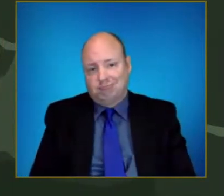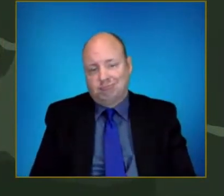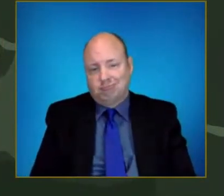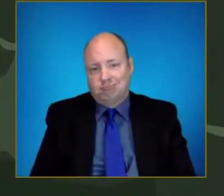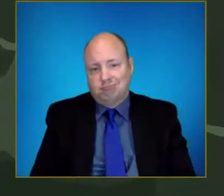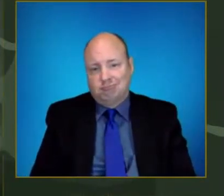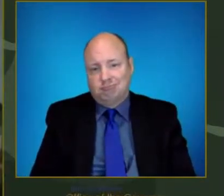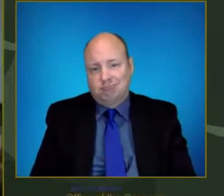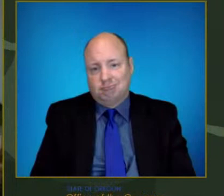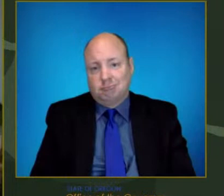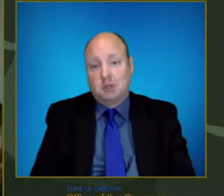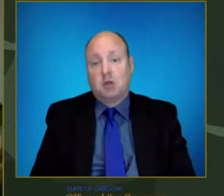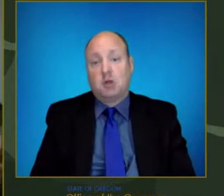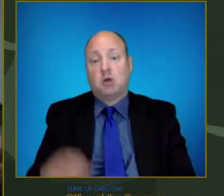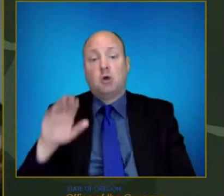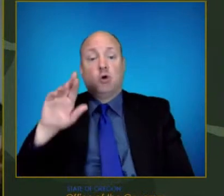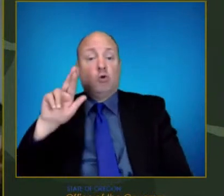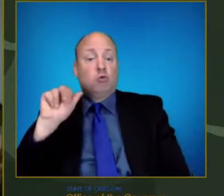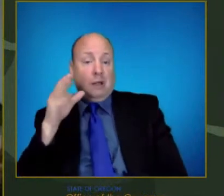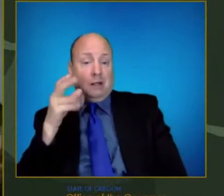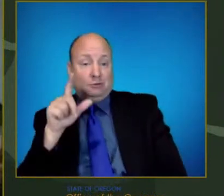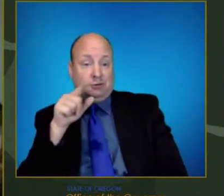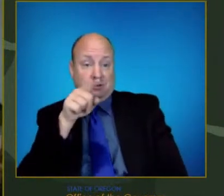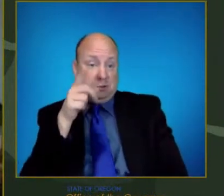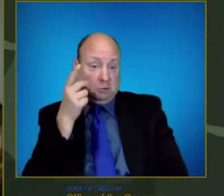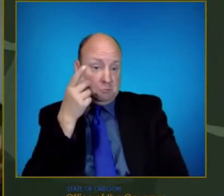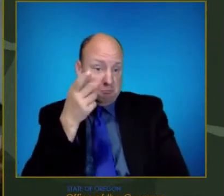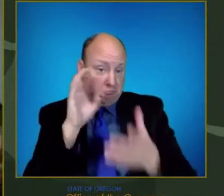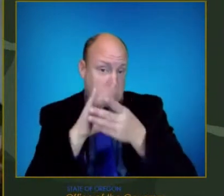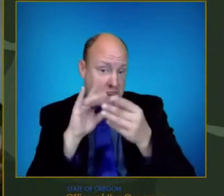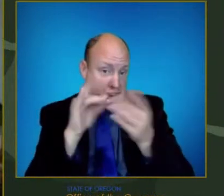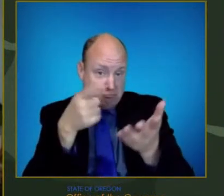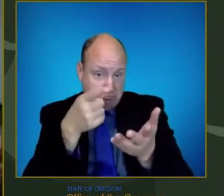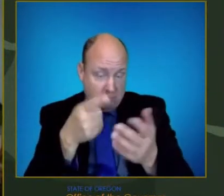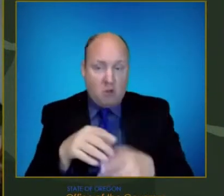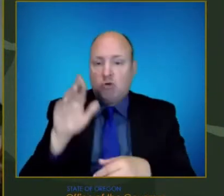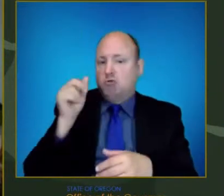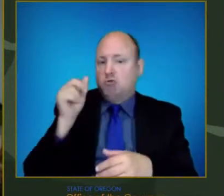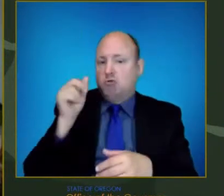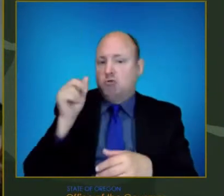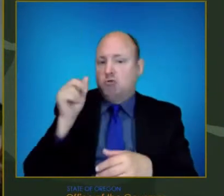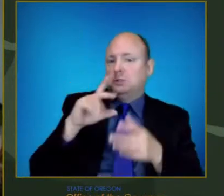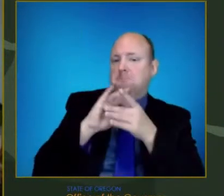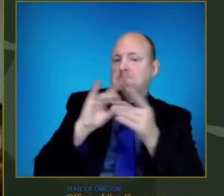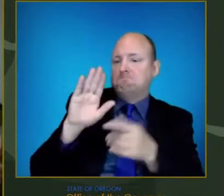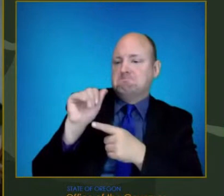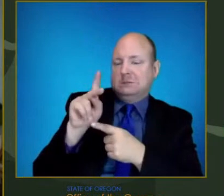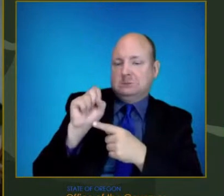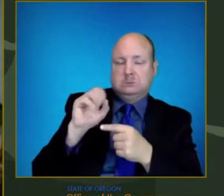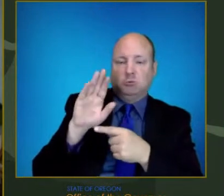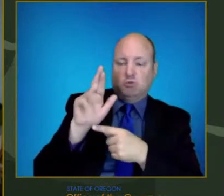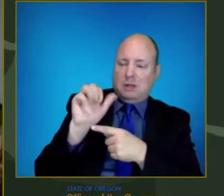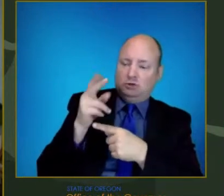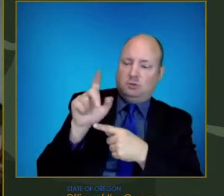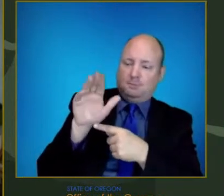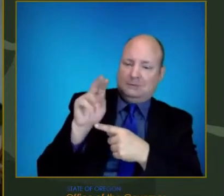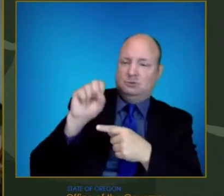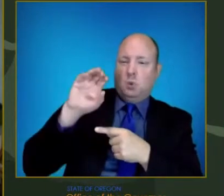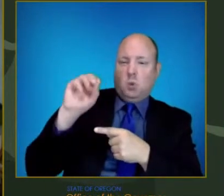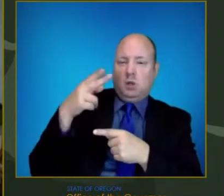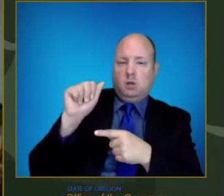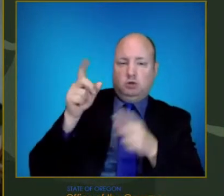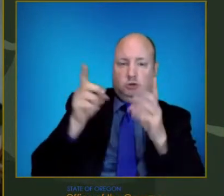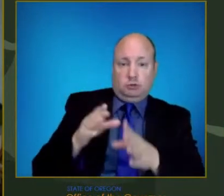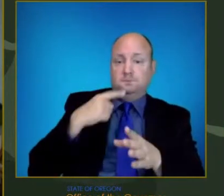to the equity part of the question, which I always really appreciate, I think one of the things that we don't want to lose sight of is that we're still working diligently to